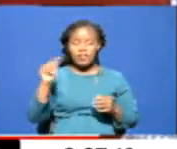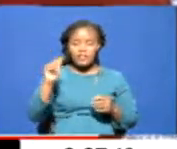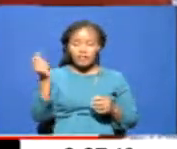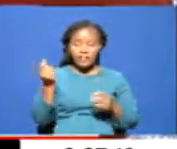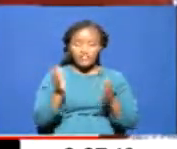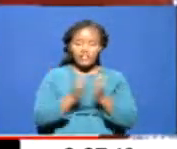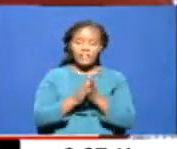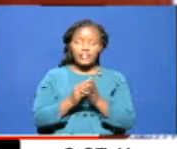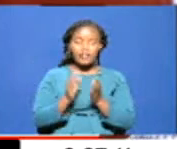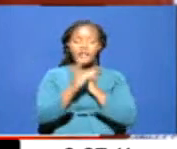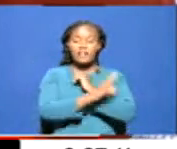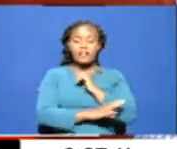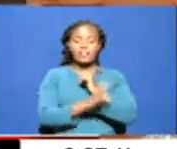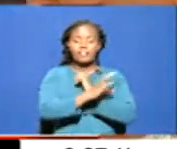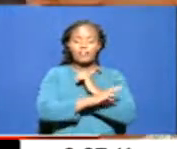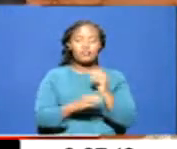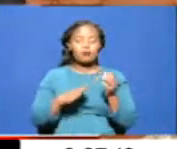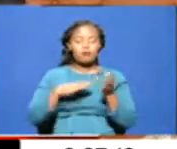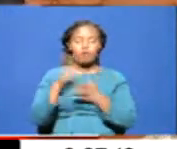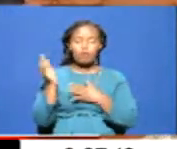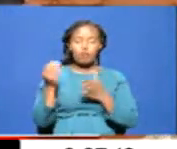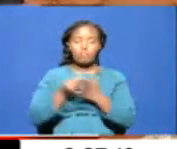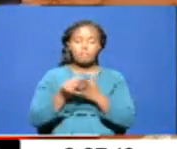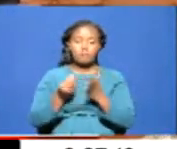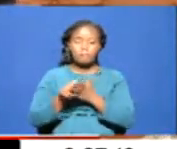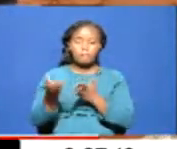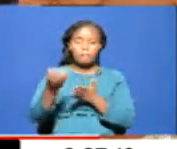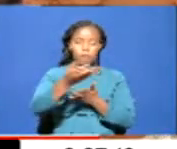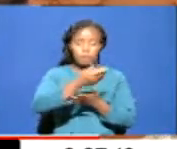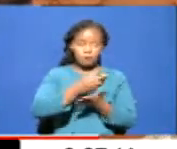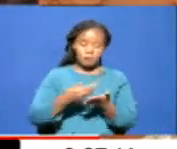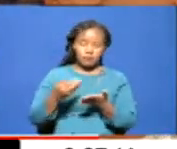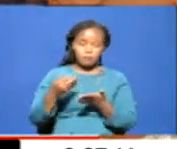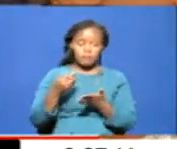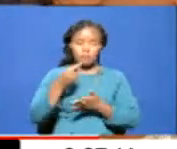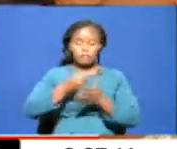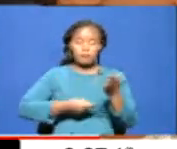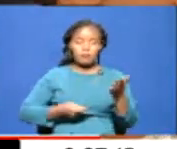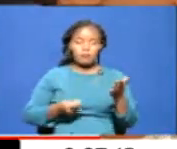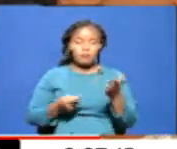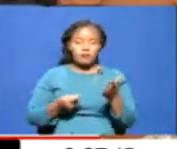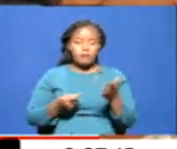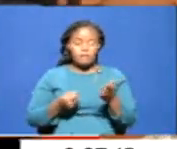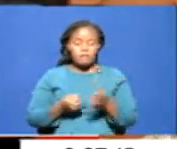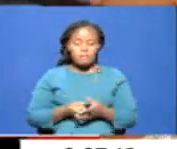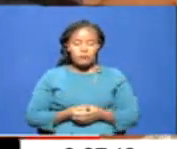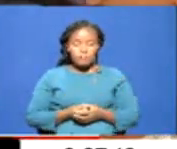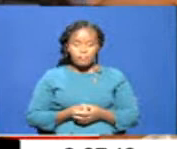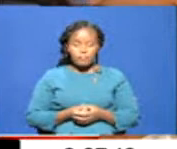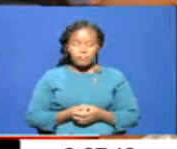country's much needed revenue. Jacqueline Macharia for Prime Edition.